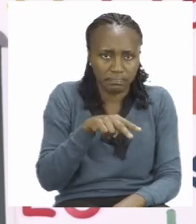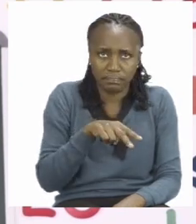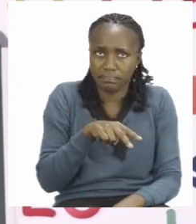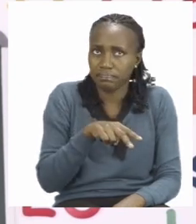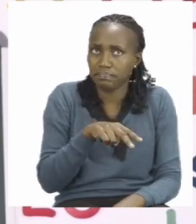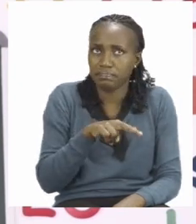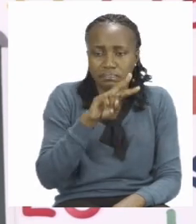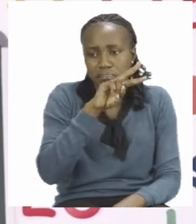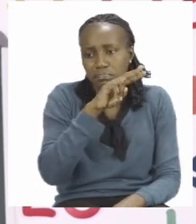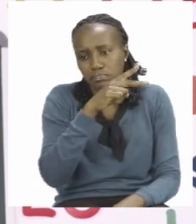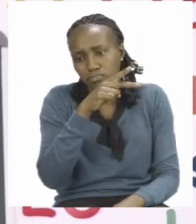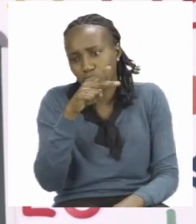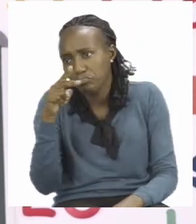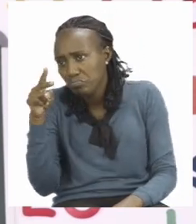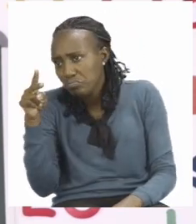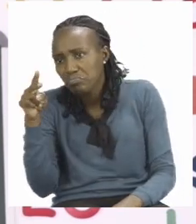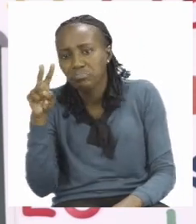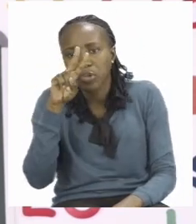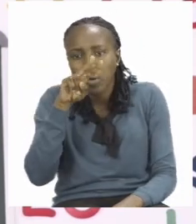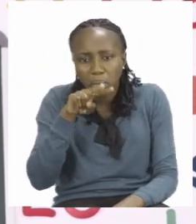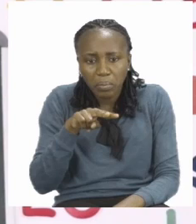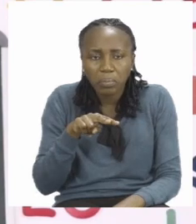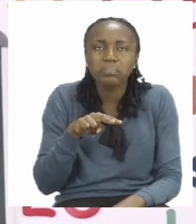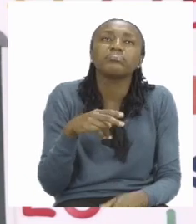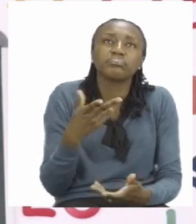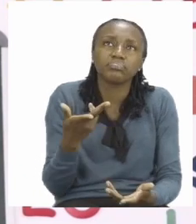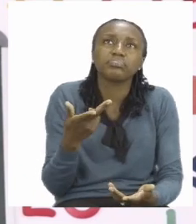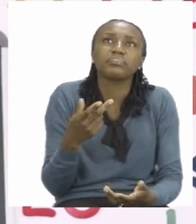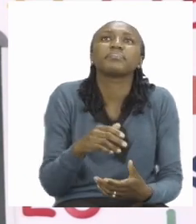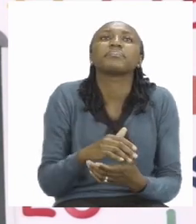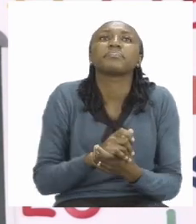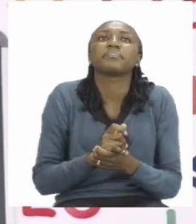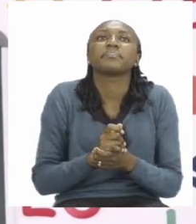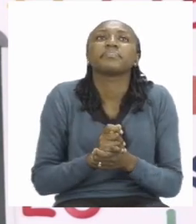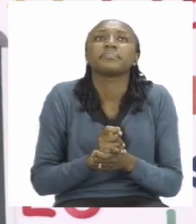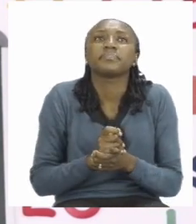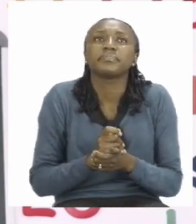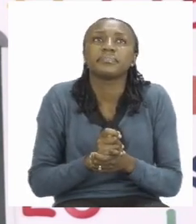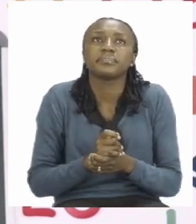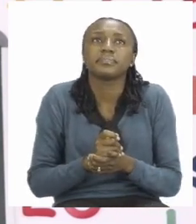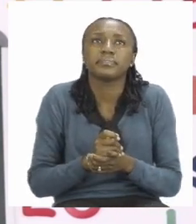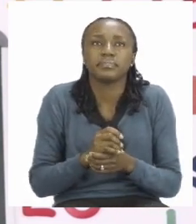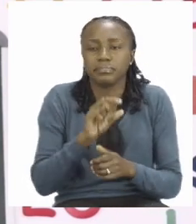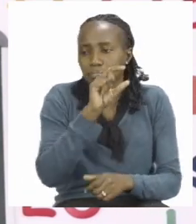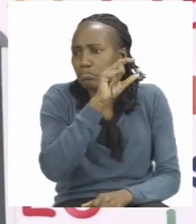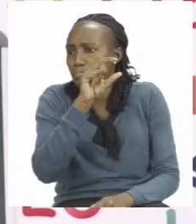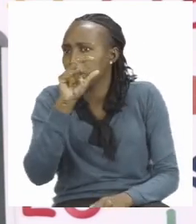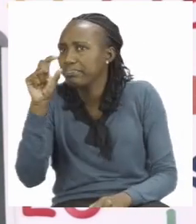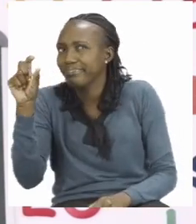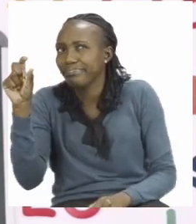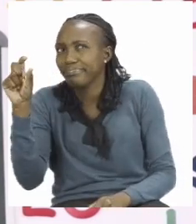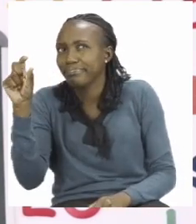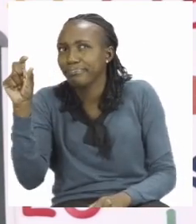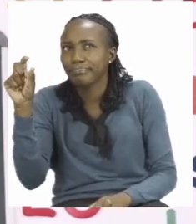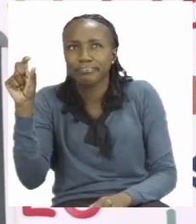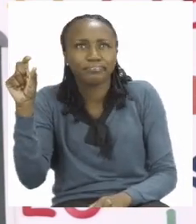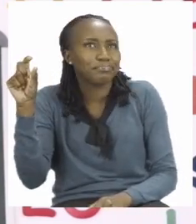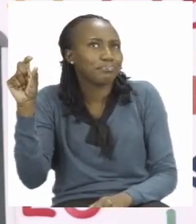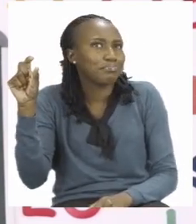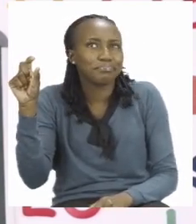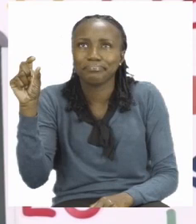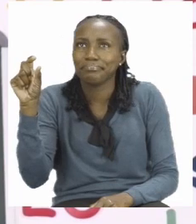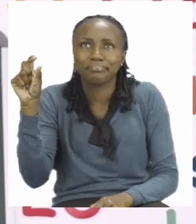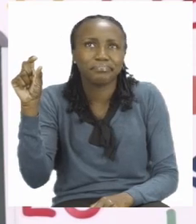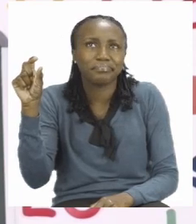down or across. Let me start by going across. So far, there is no